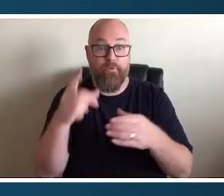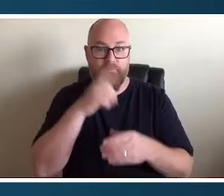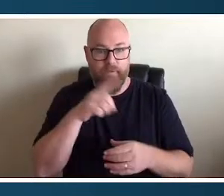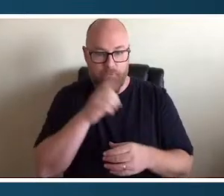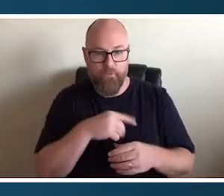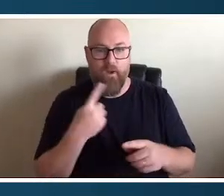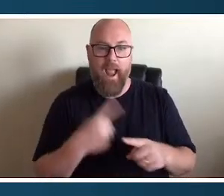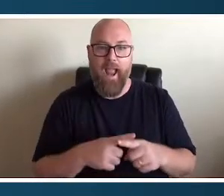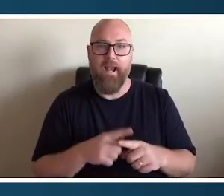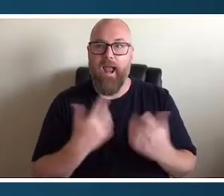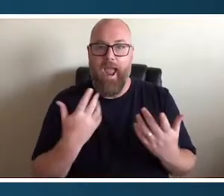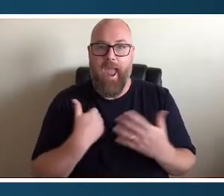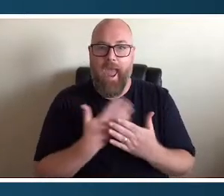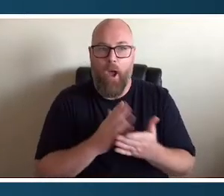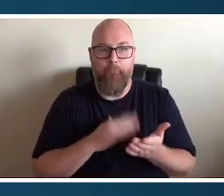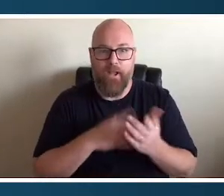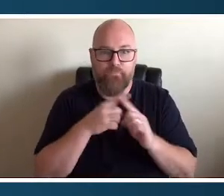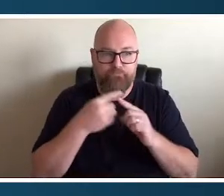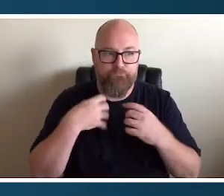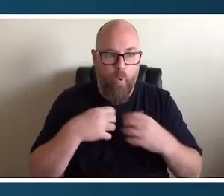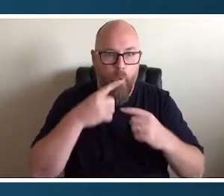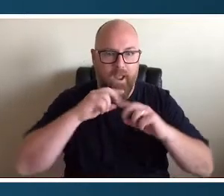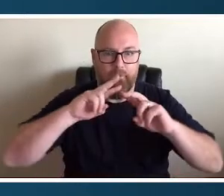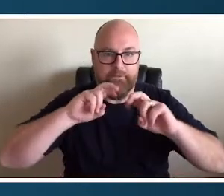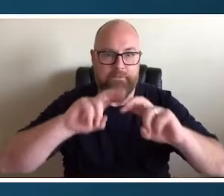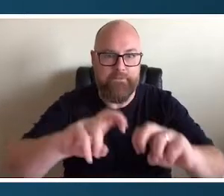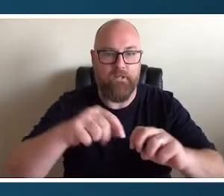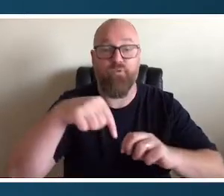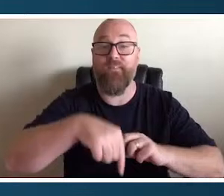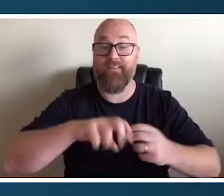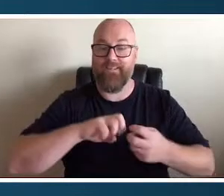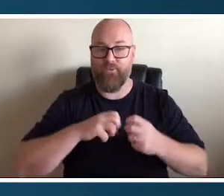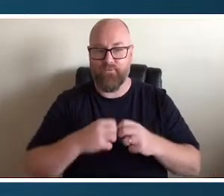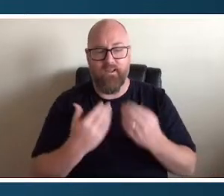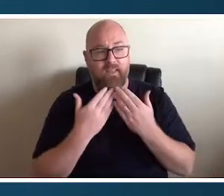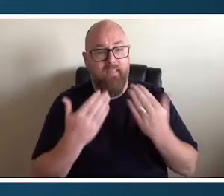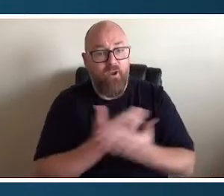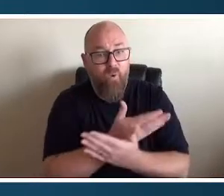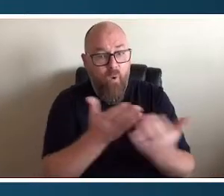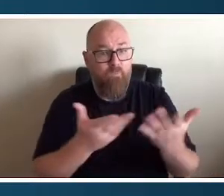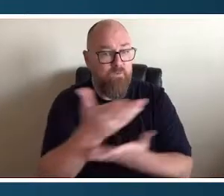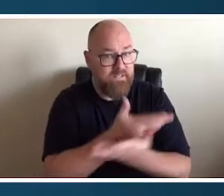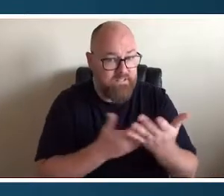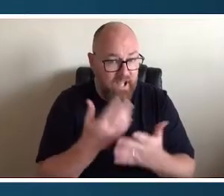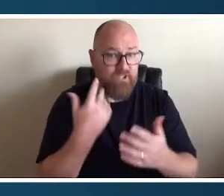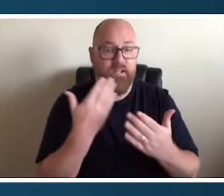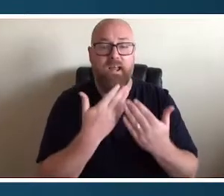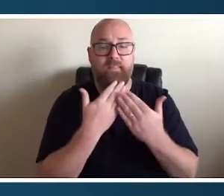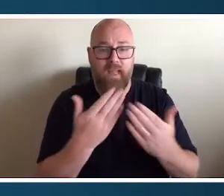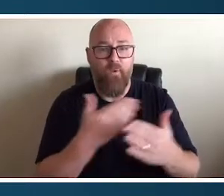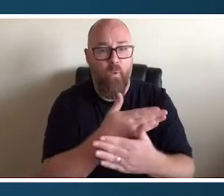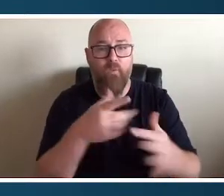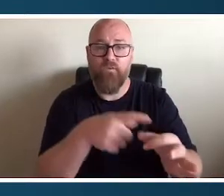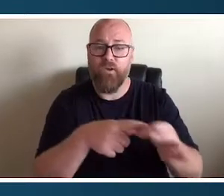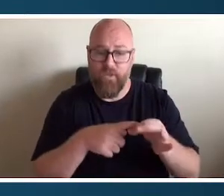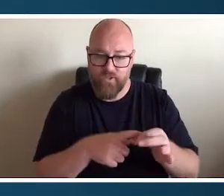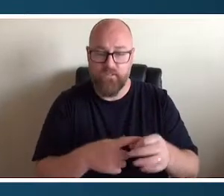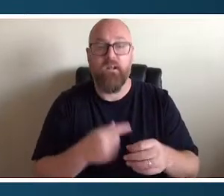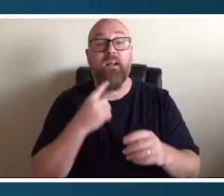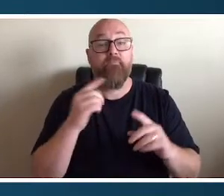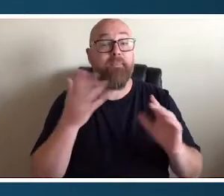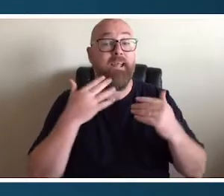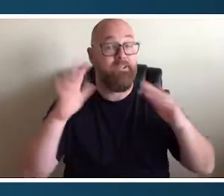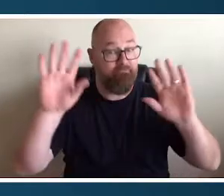further can we probe into the issue? So thank you all for your questions and for the discussion today. I'm going to ask you both to, first let's give a round of applause